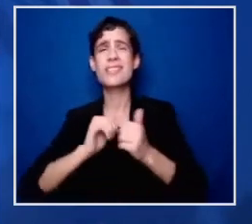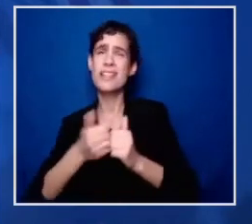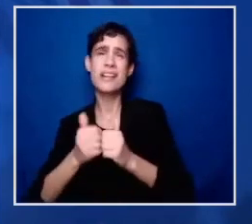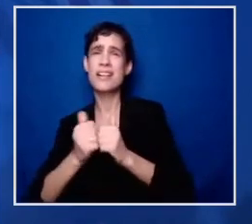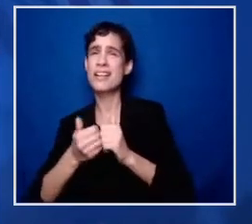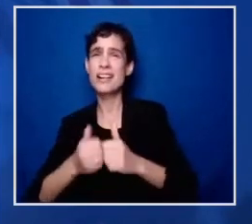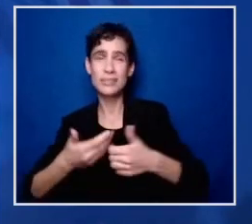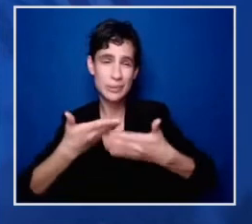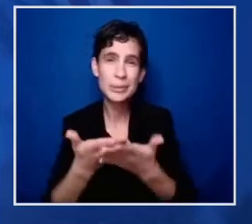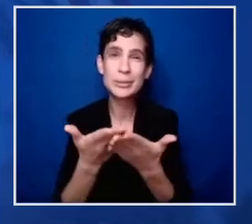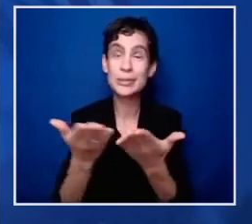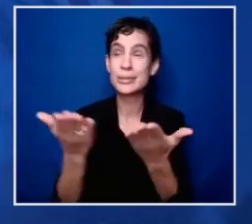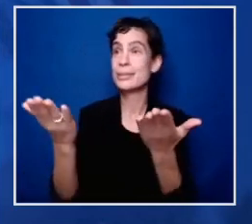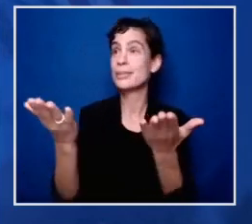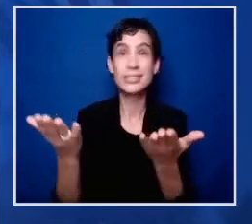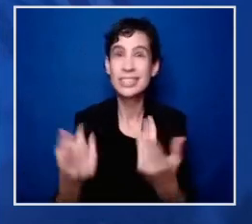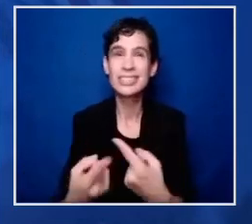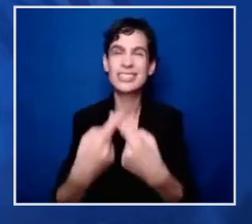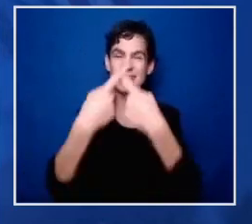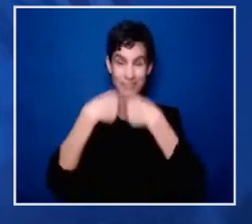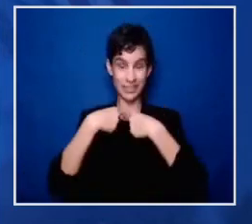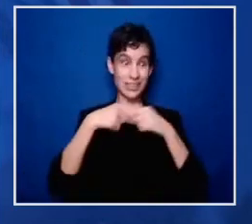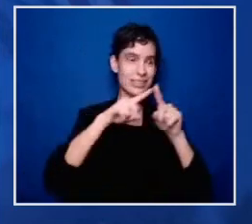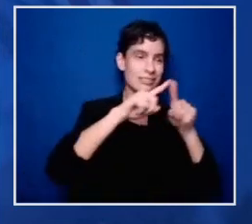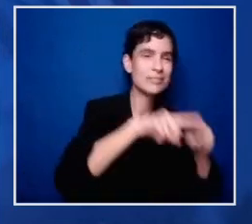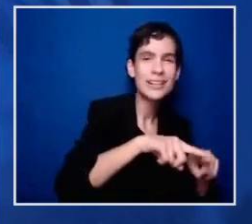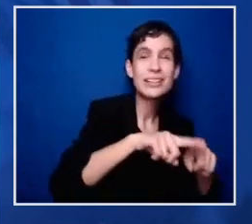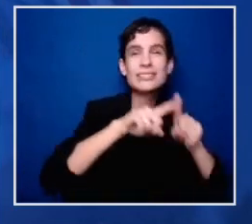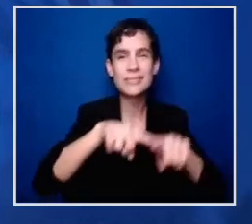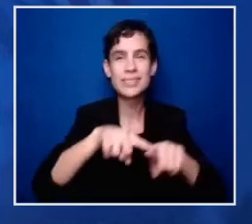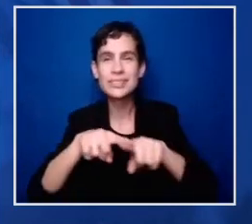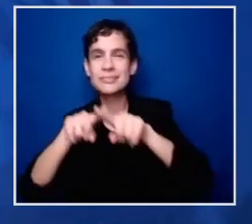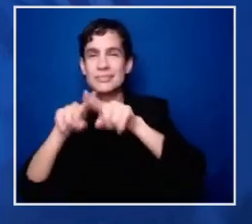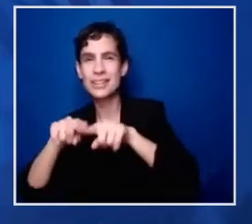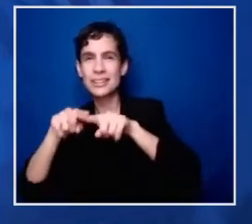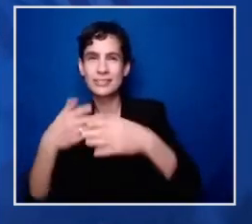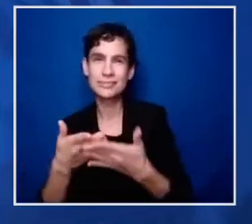nadie. El mundo será diferente